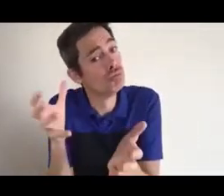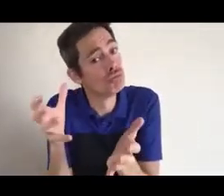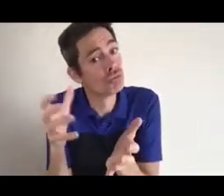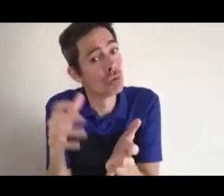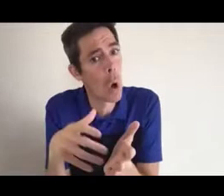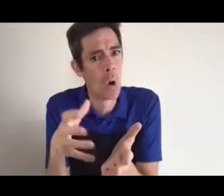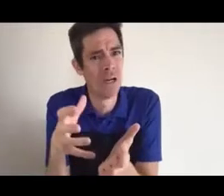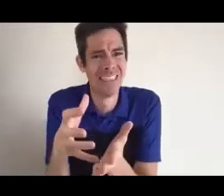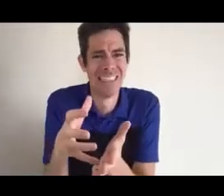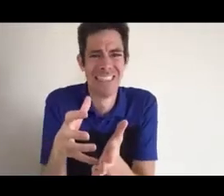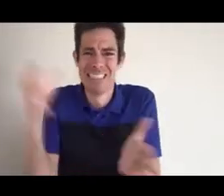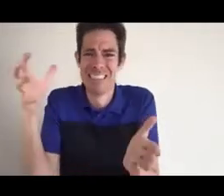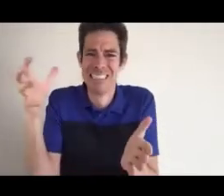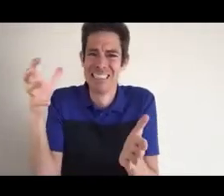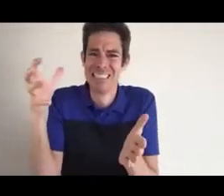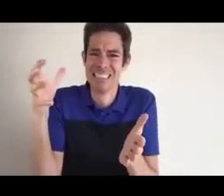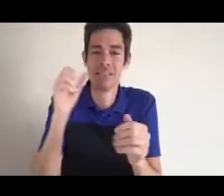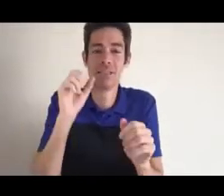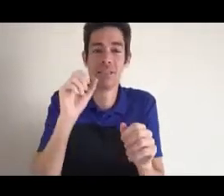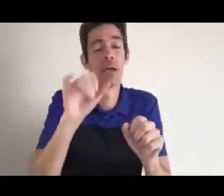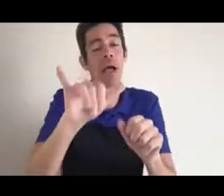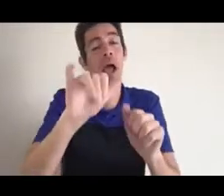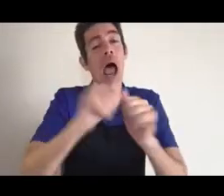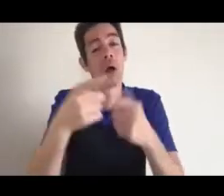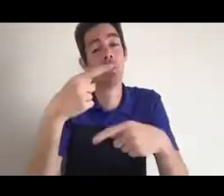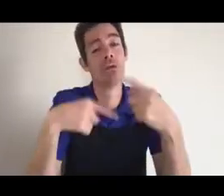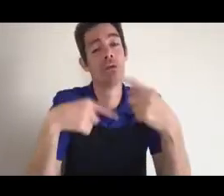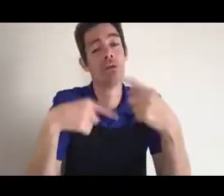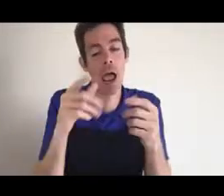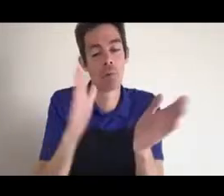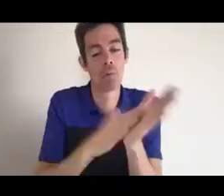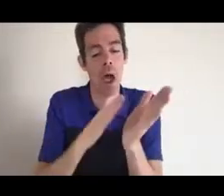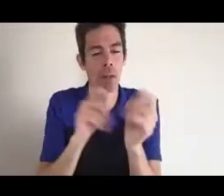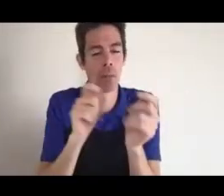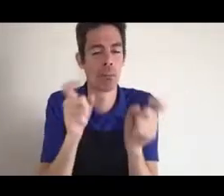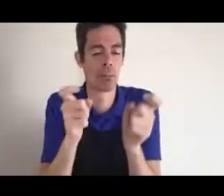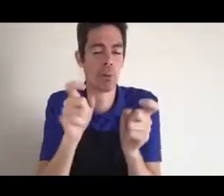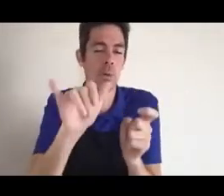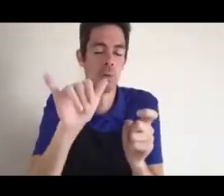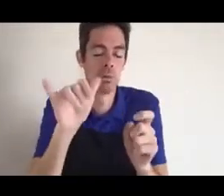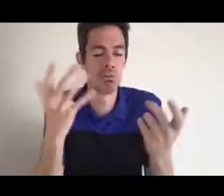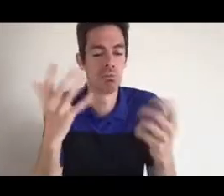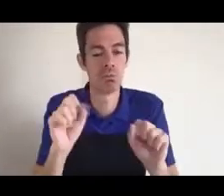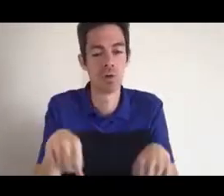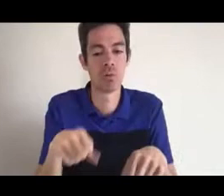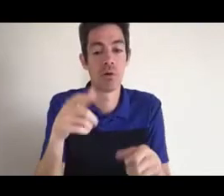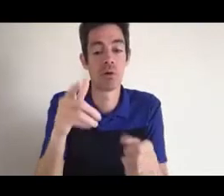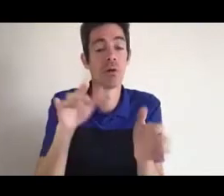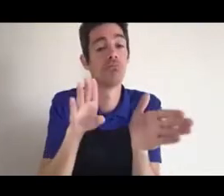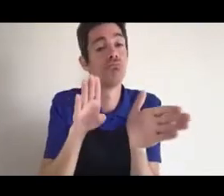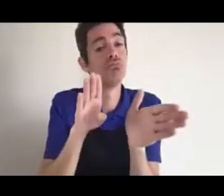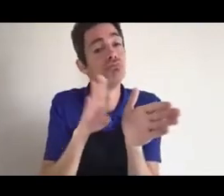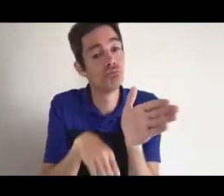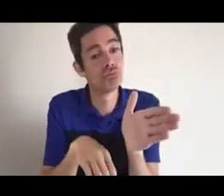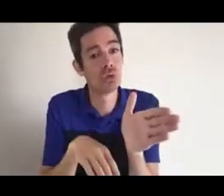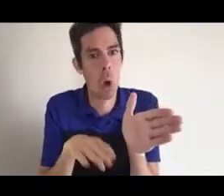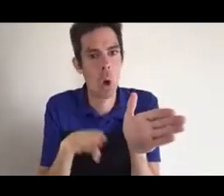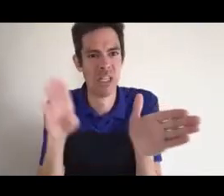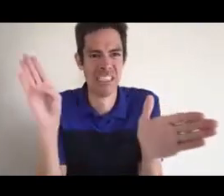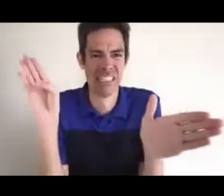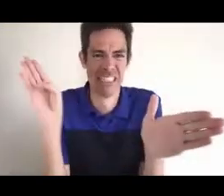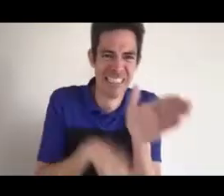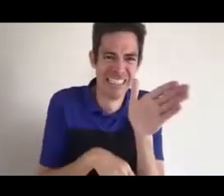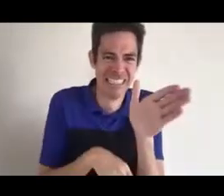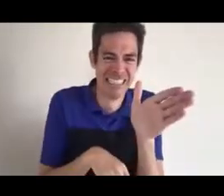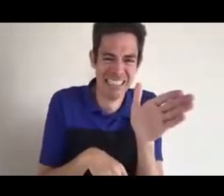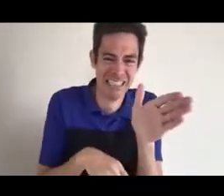The rich is like a little rich, but E mouth morpheme is really rich. And so you can